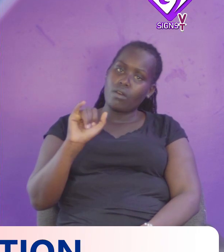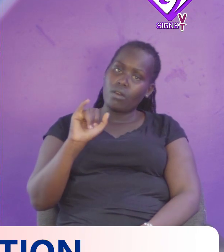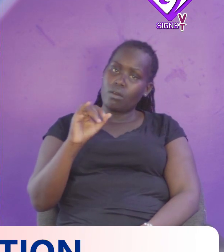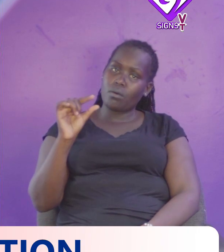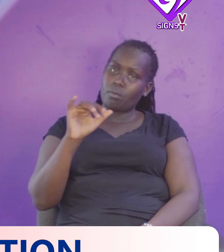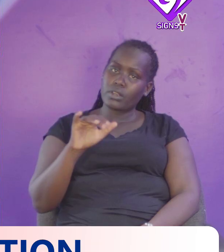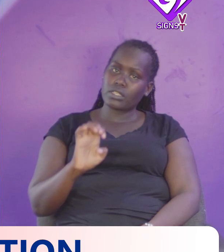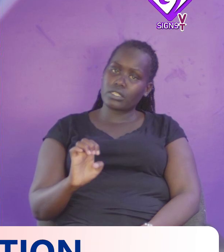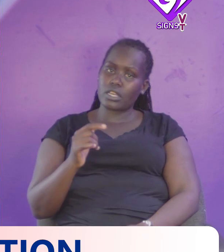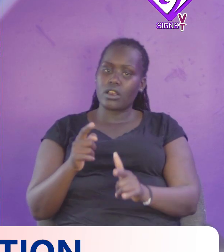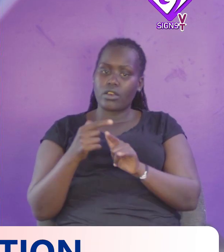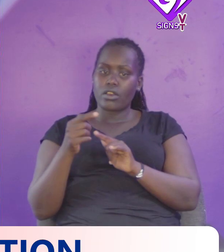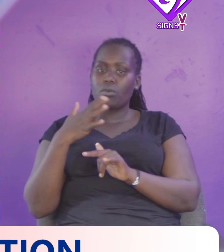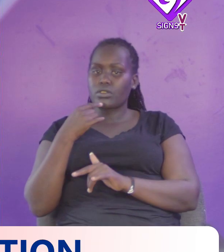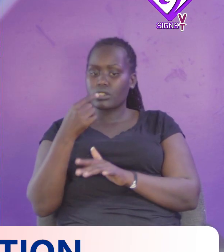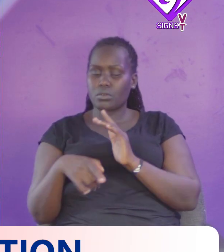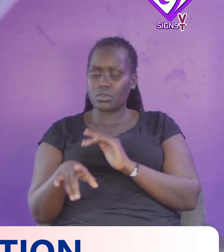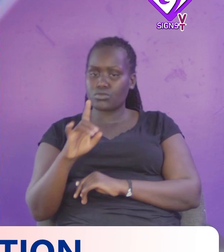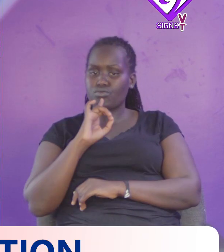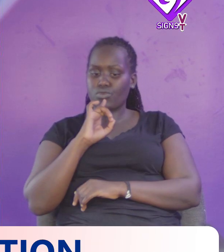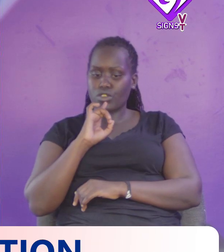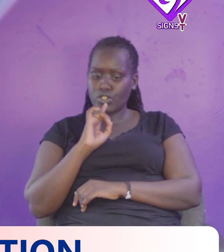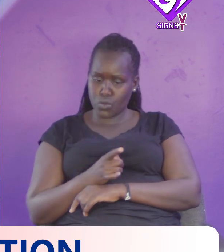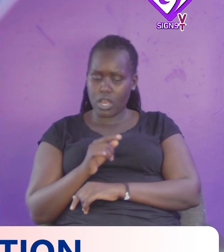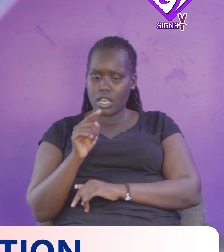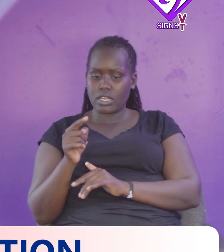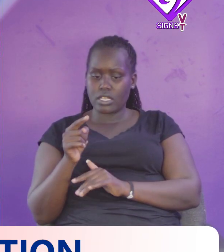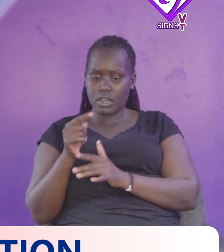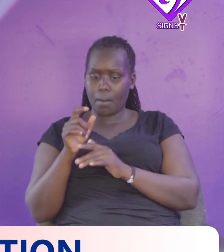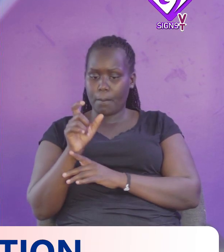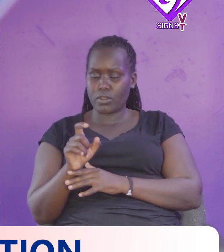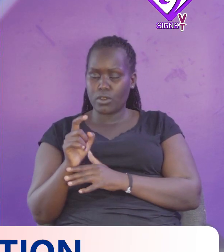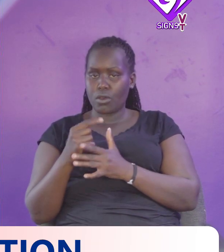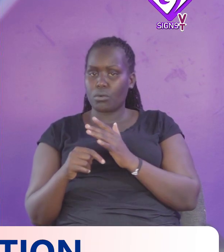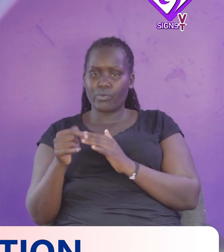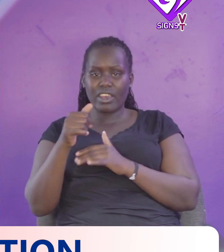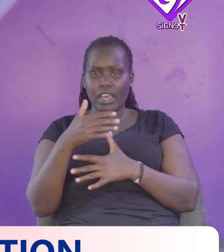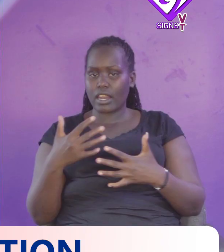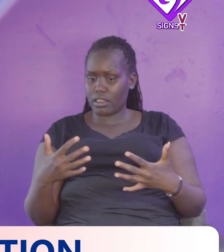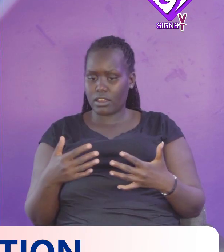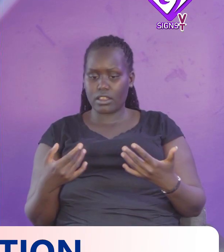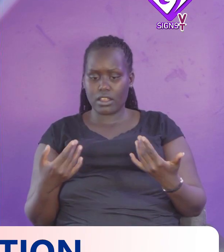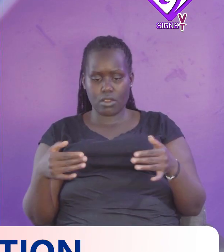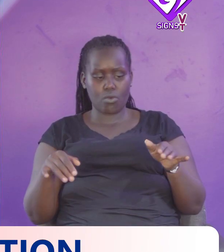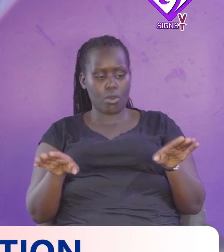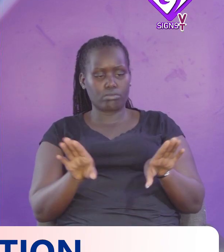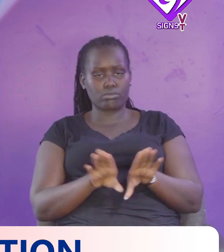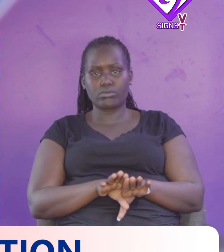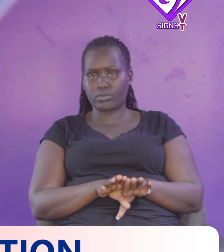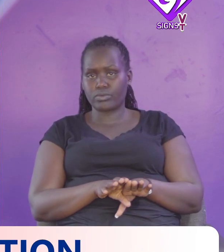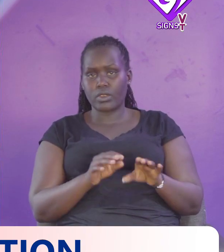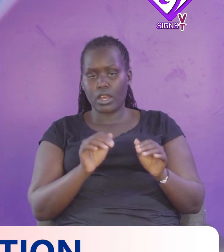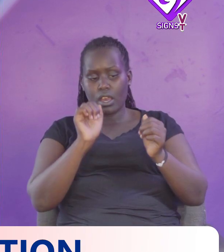you're so sure this is somebody who was whatever claims. You lock him in prison. You